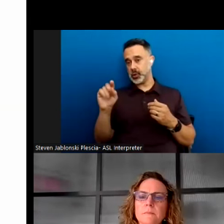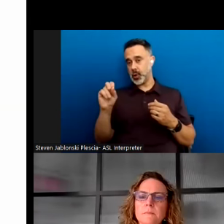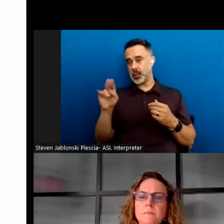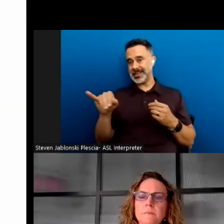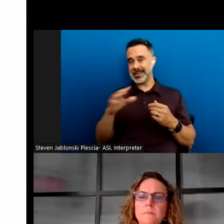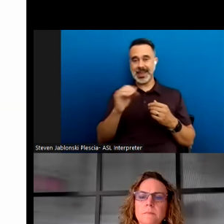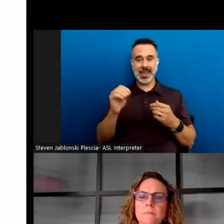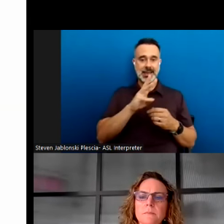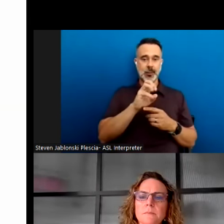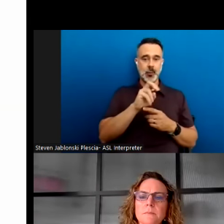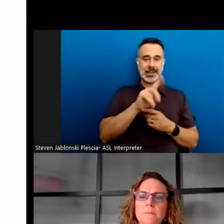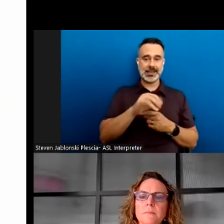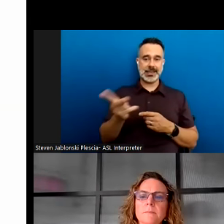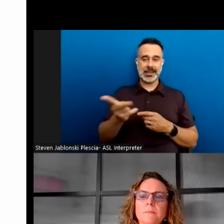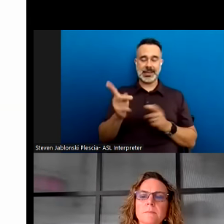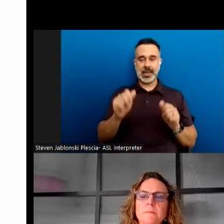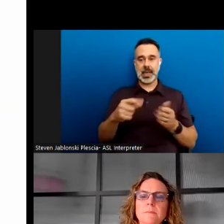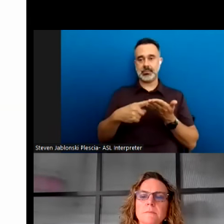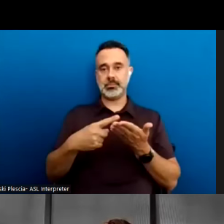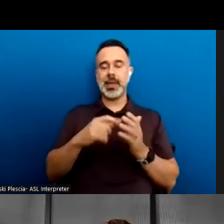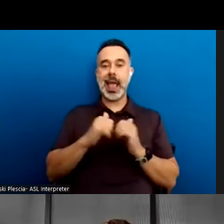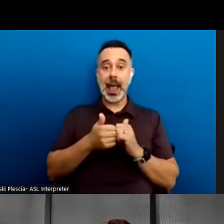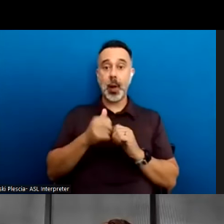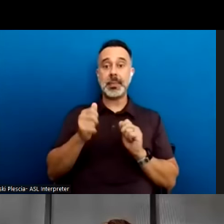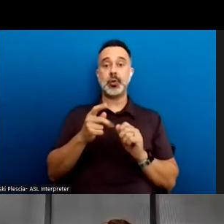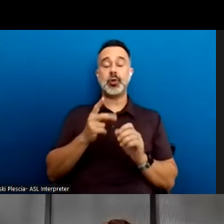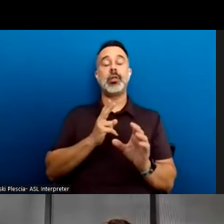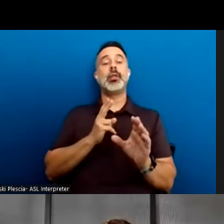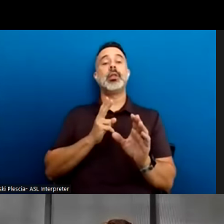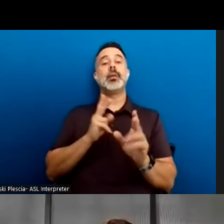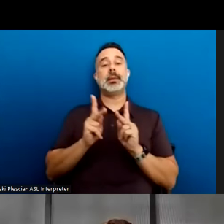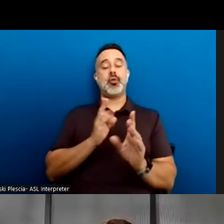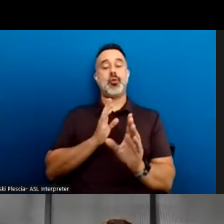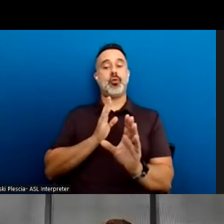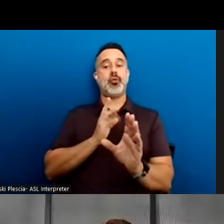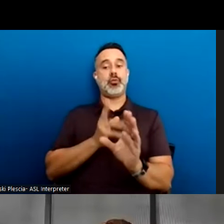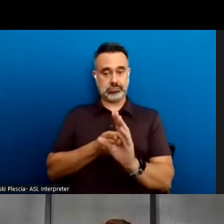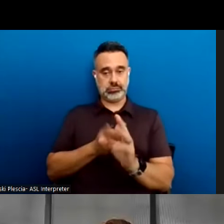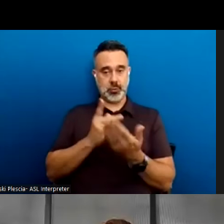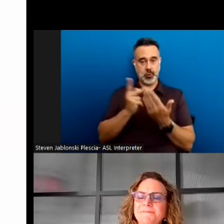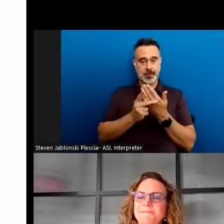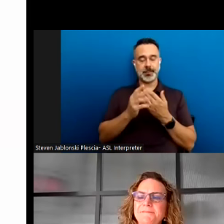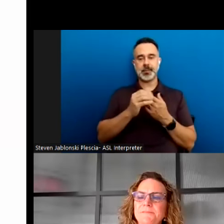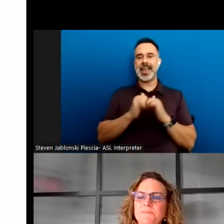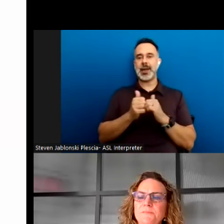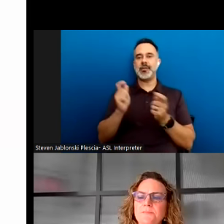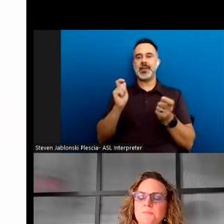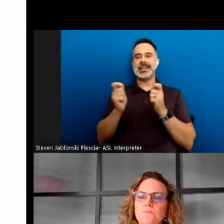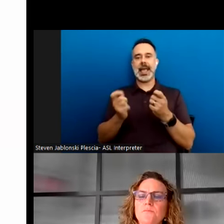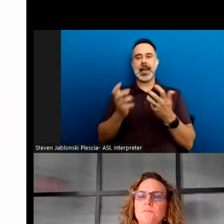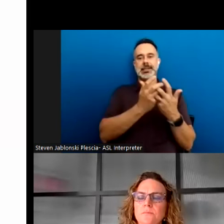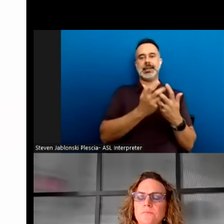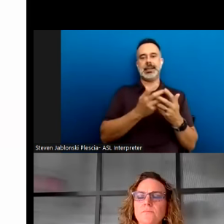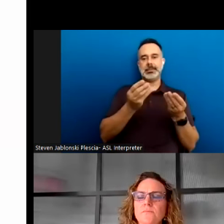talk about how people got into the program and how you adapted the materials, that would be helpful, I